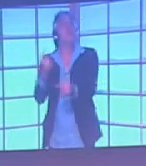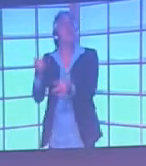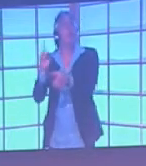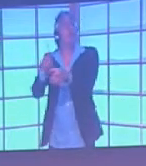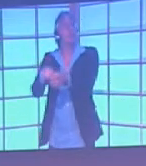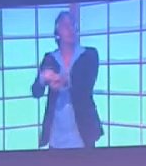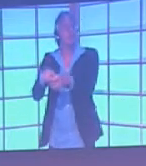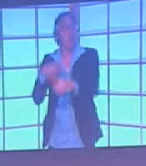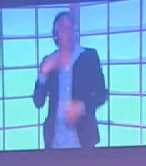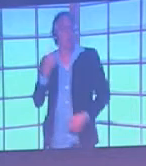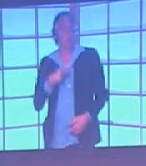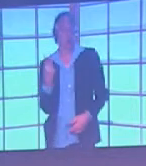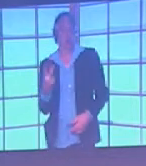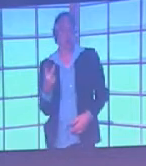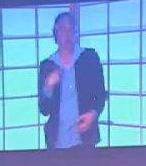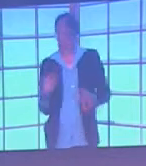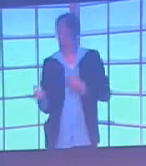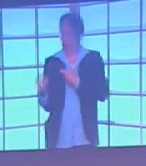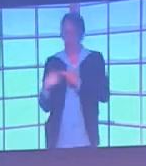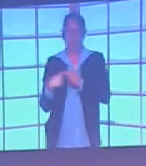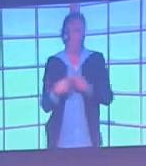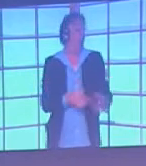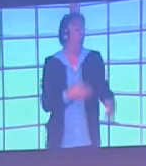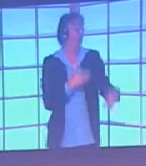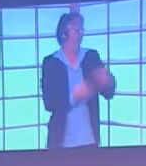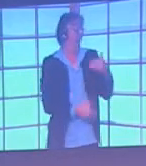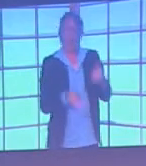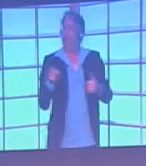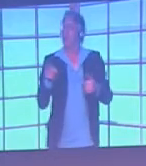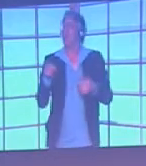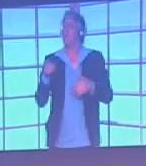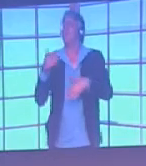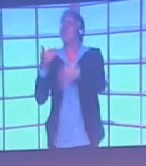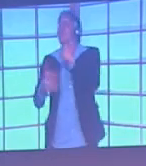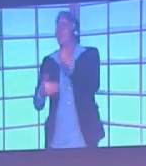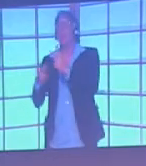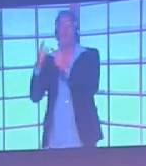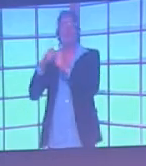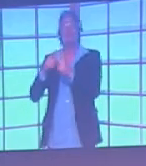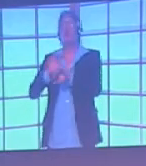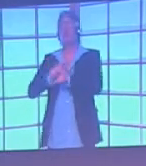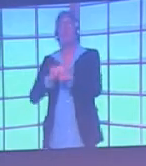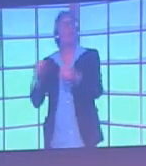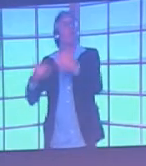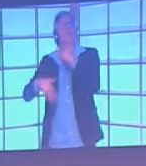both disabled and non-disabled fans, they